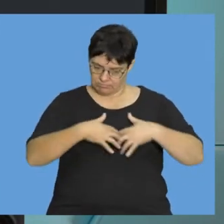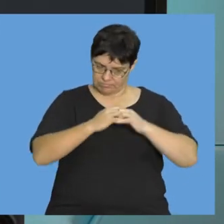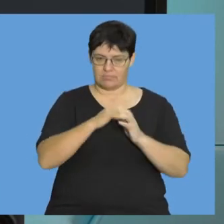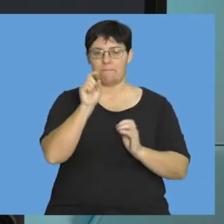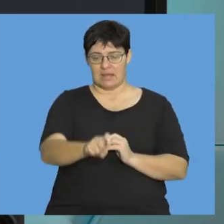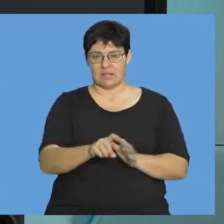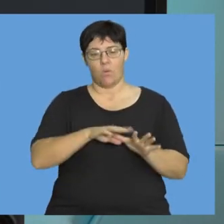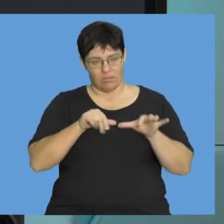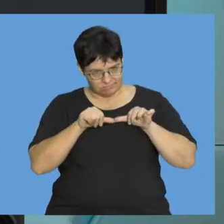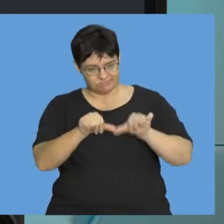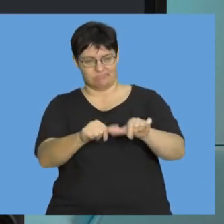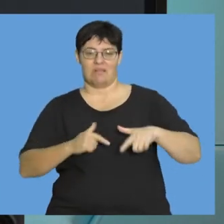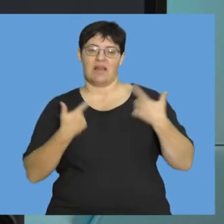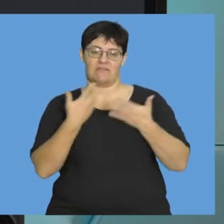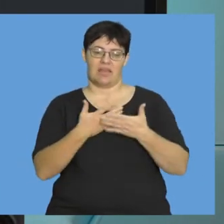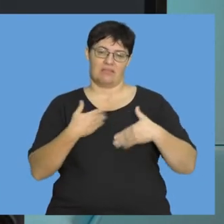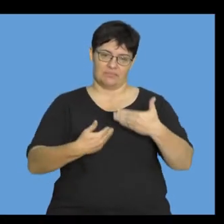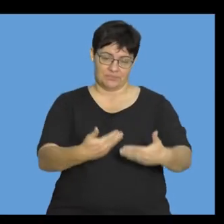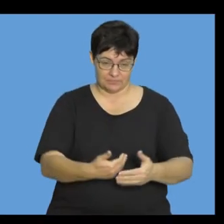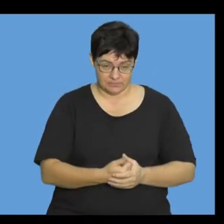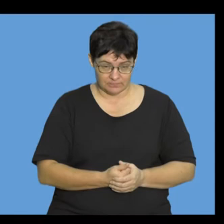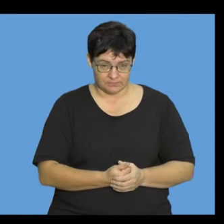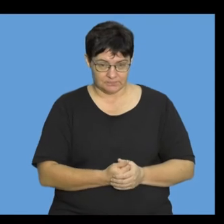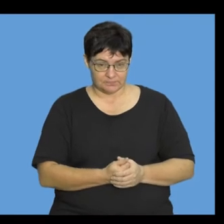them, because they're going to keep us alive.